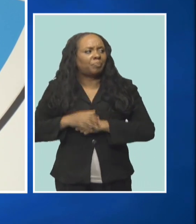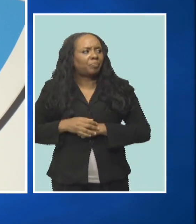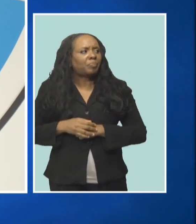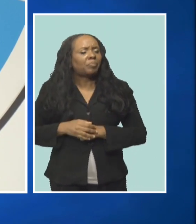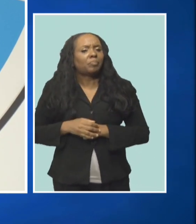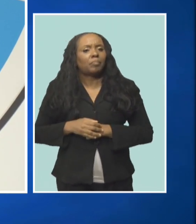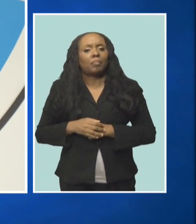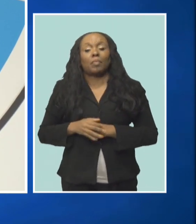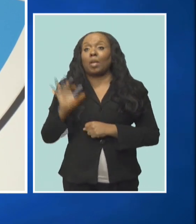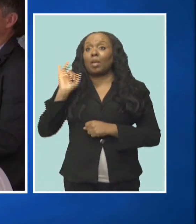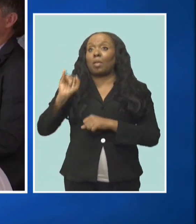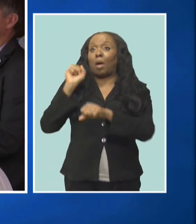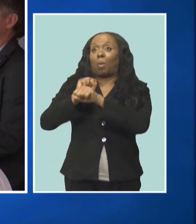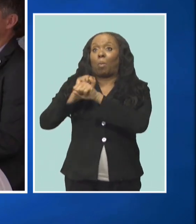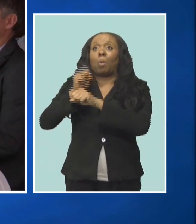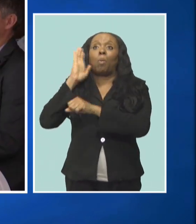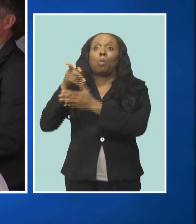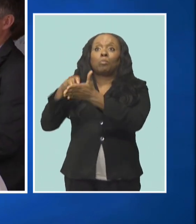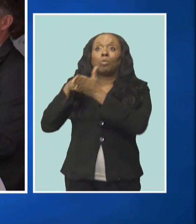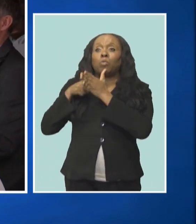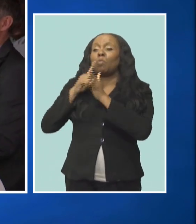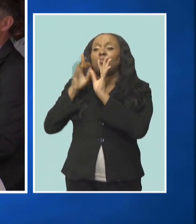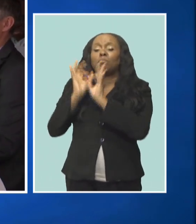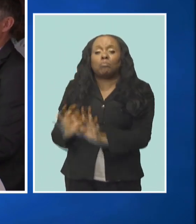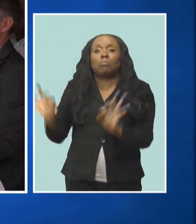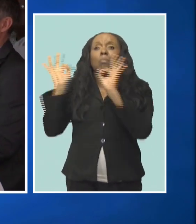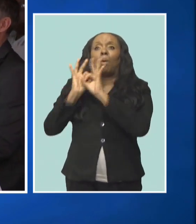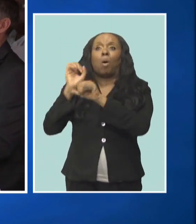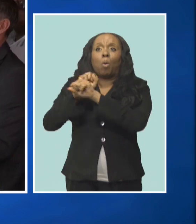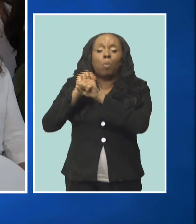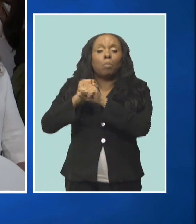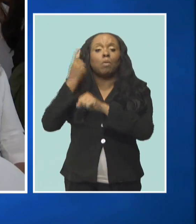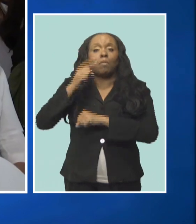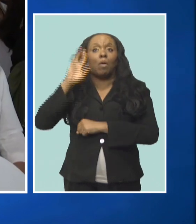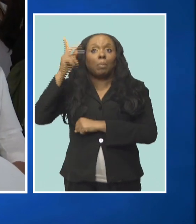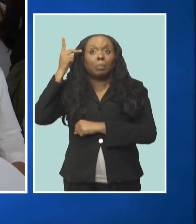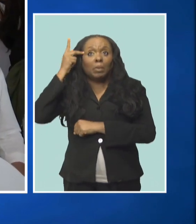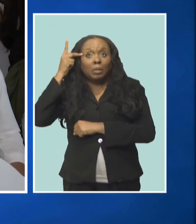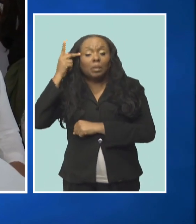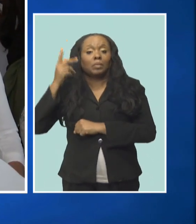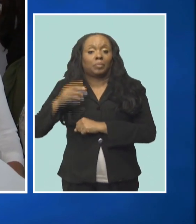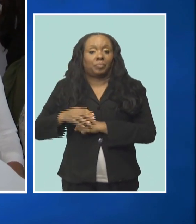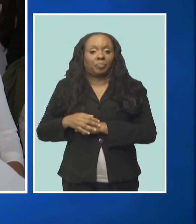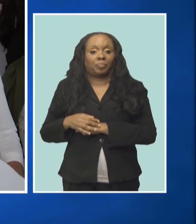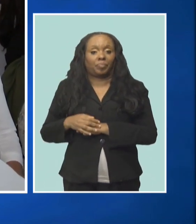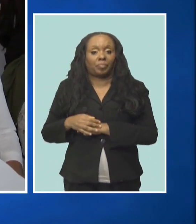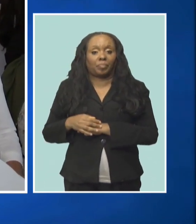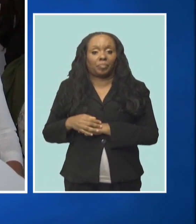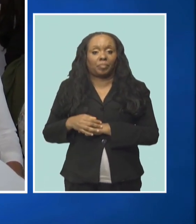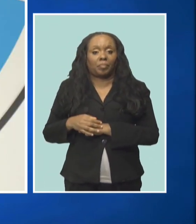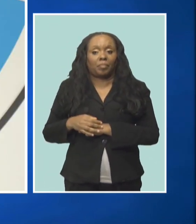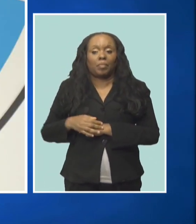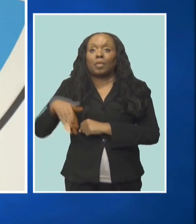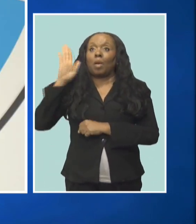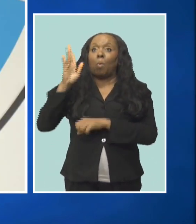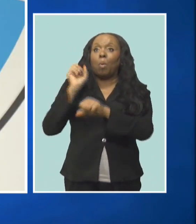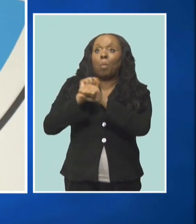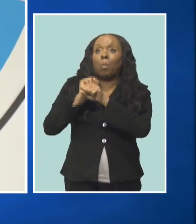will require significant work on the political front, working with